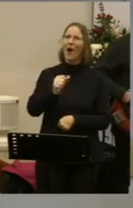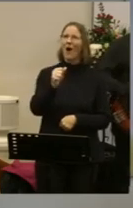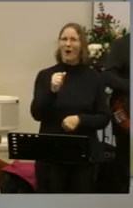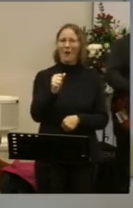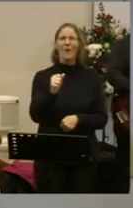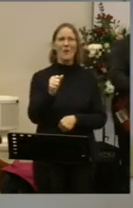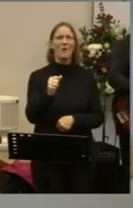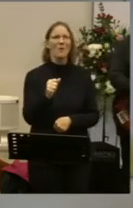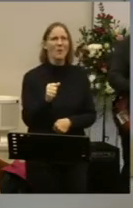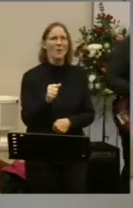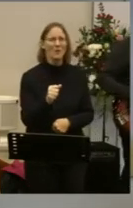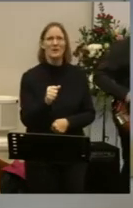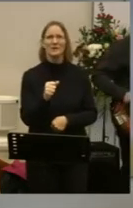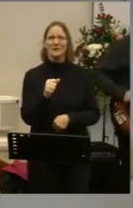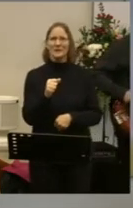hope